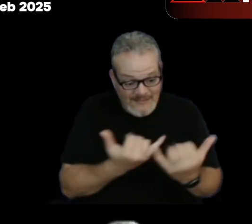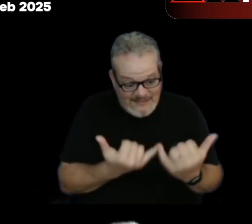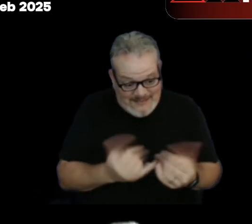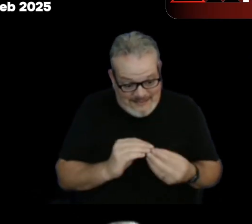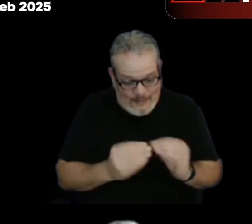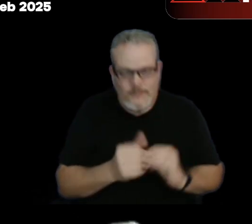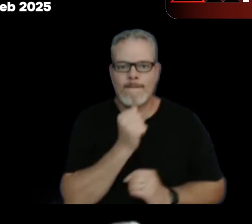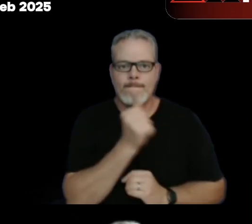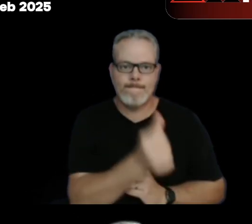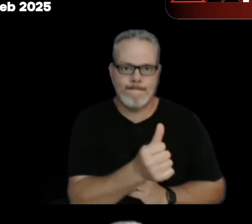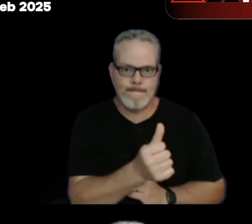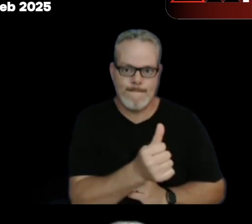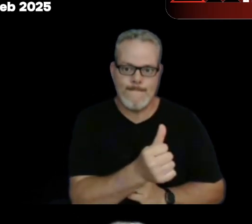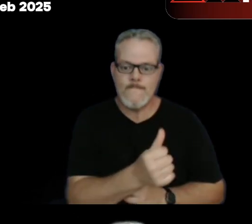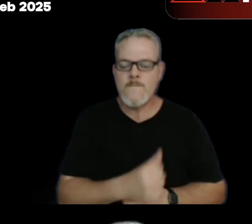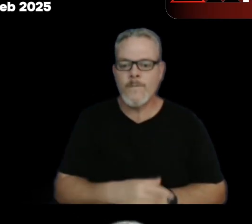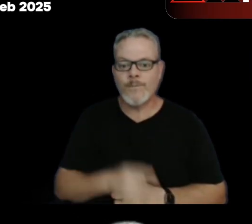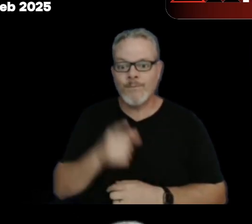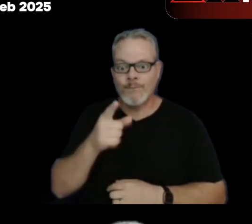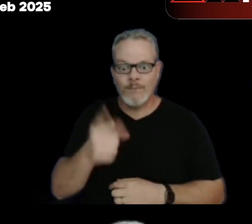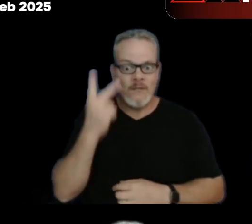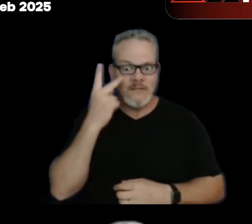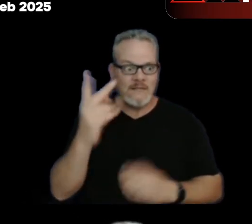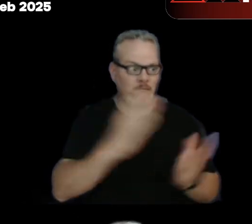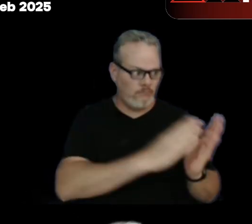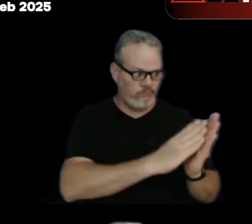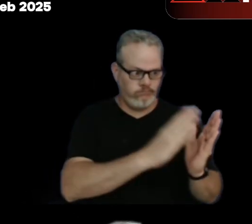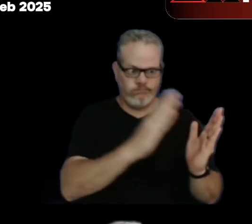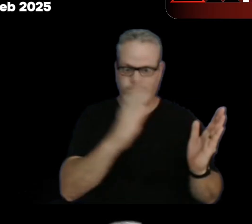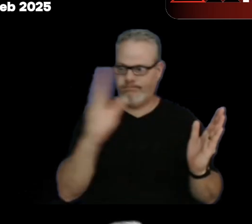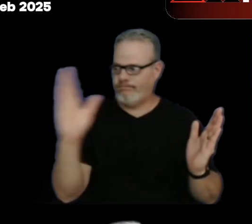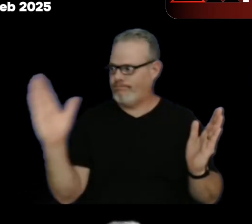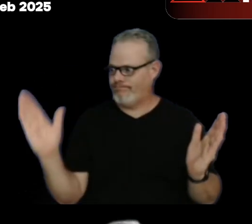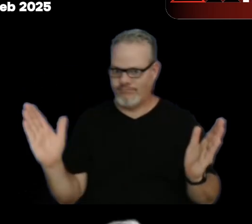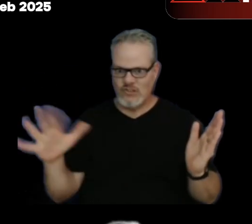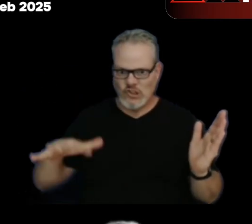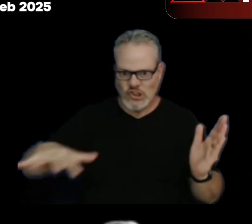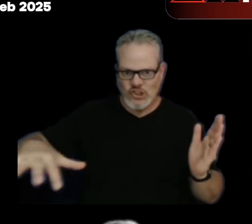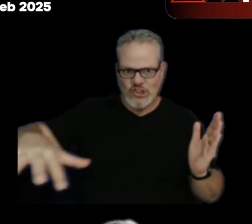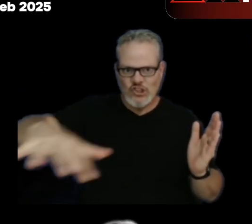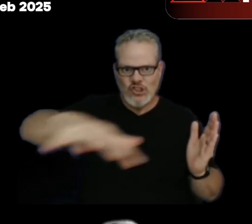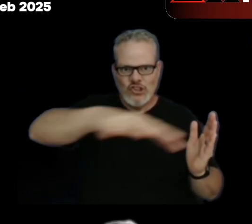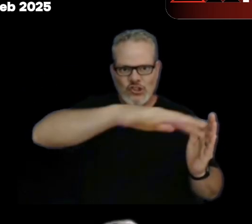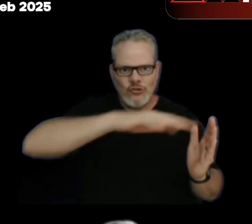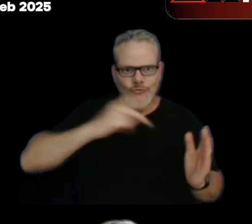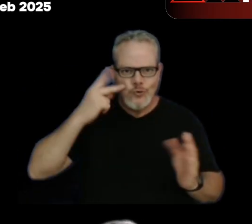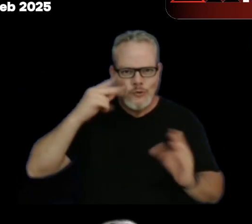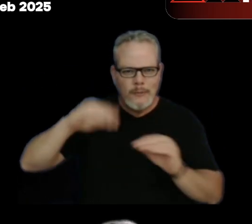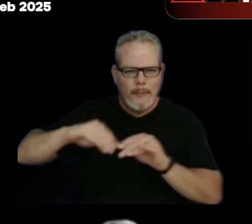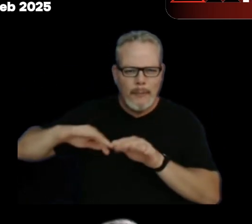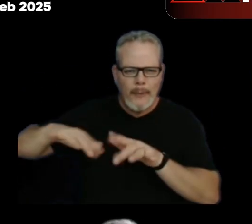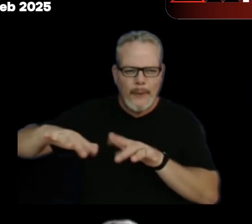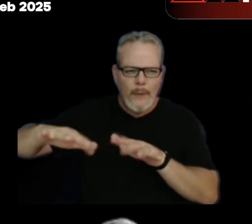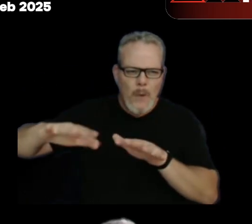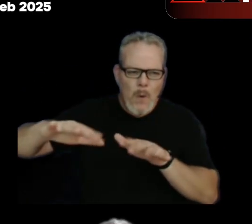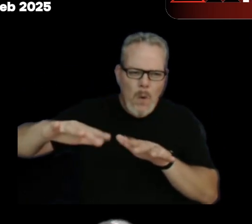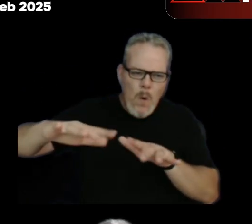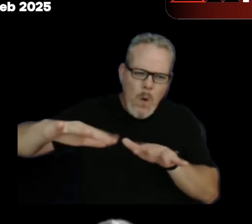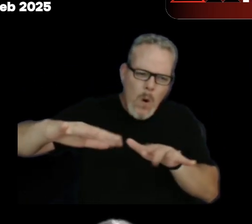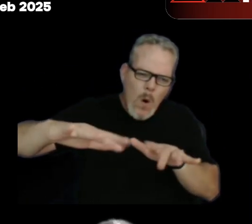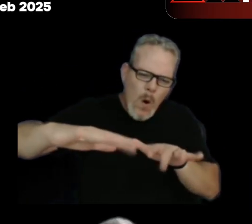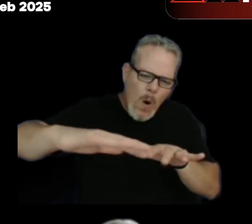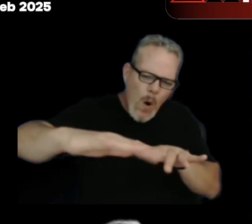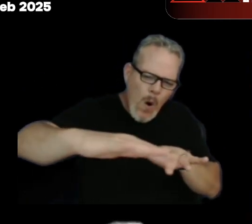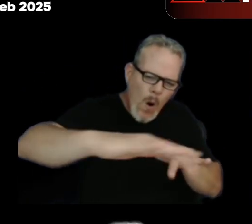Here's a wider view of the entire crater floor, where you can see the flows snaking their way across and covering that